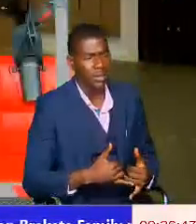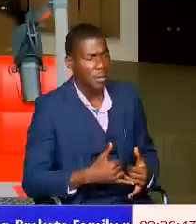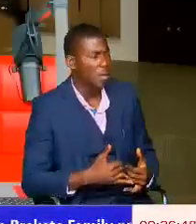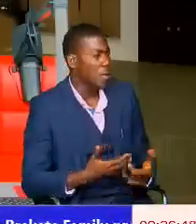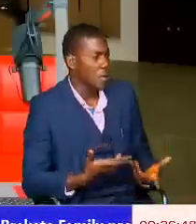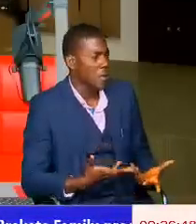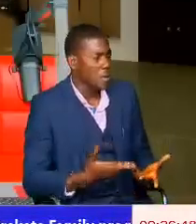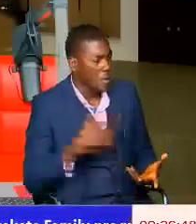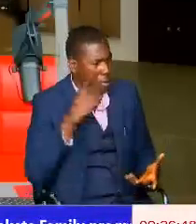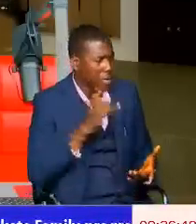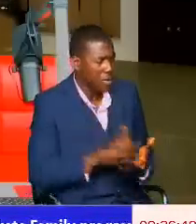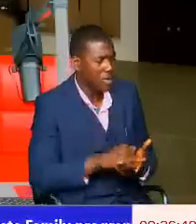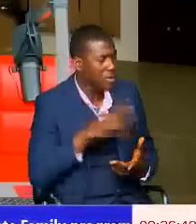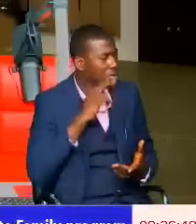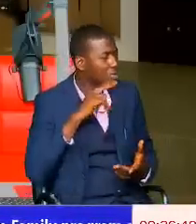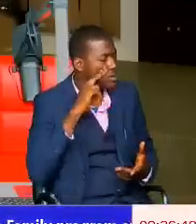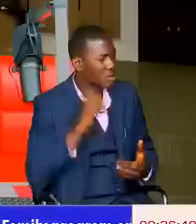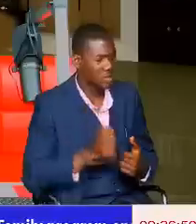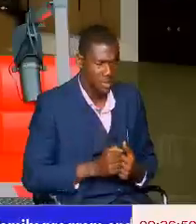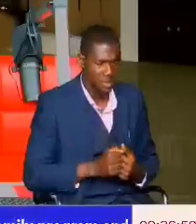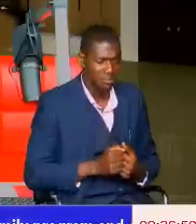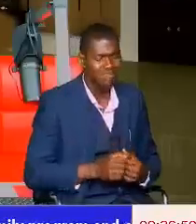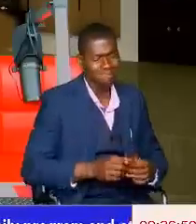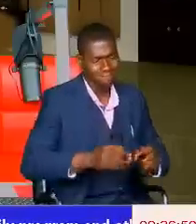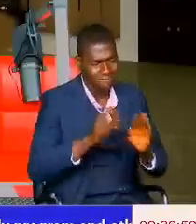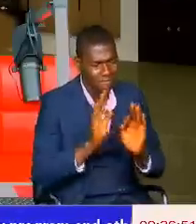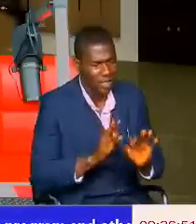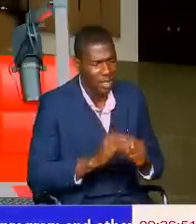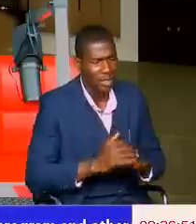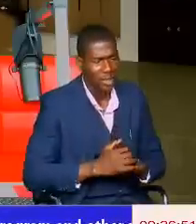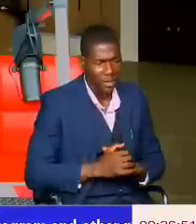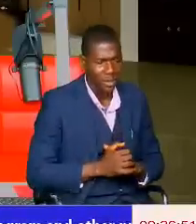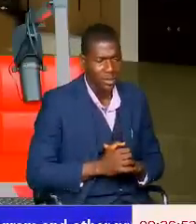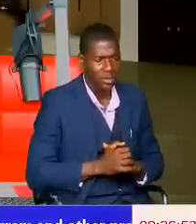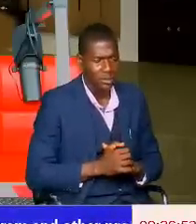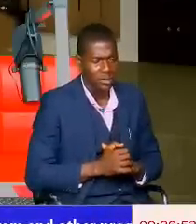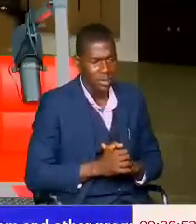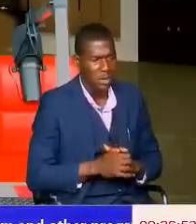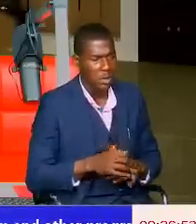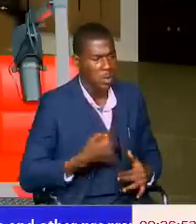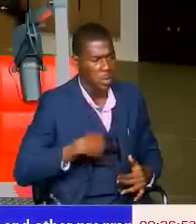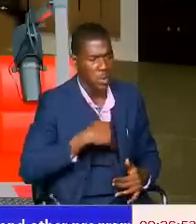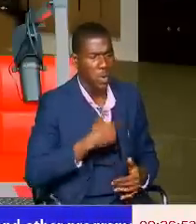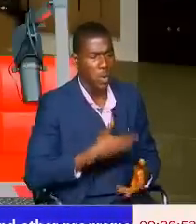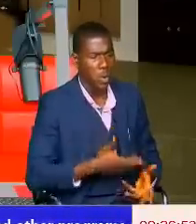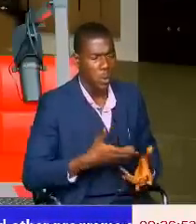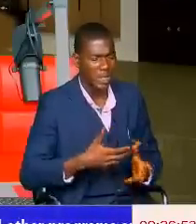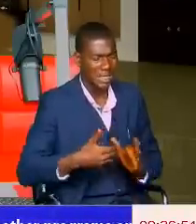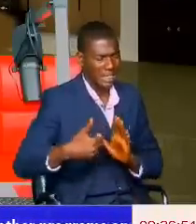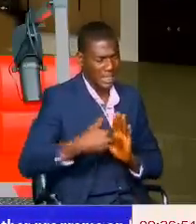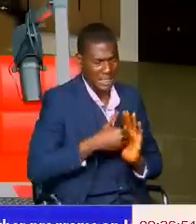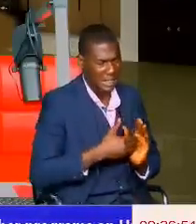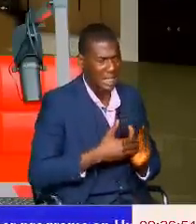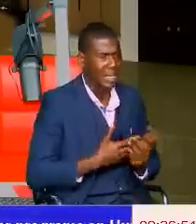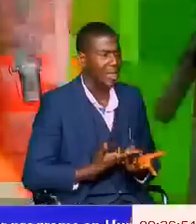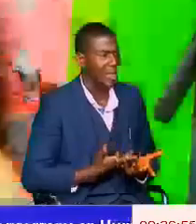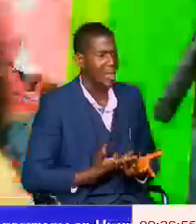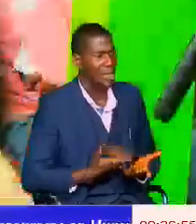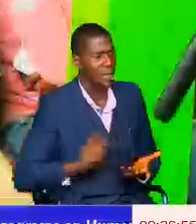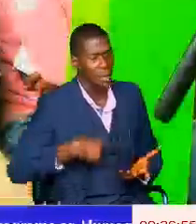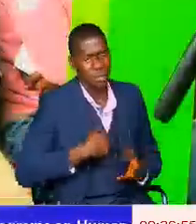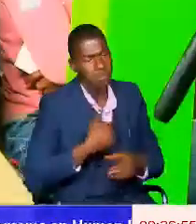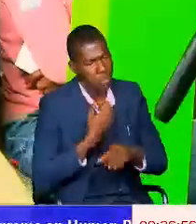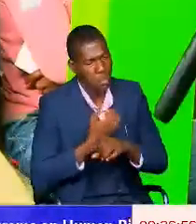is a heavy blessed place and people who won't take our hand kill ourselves. Almighty God, we are complaining to